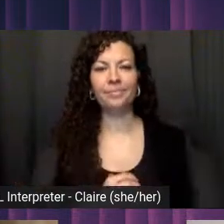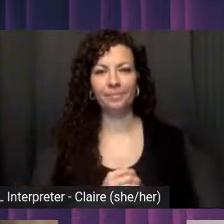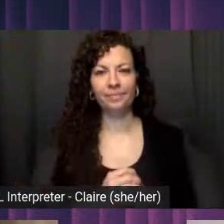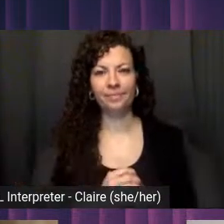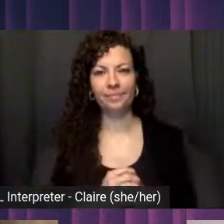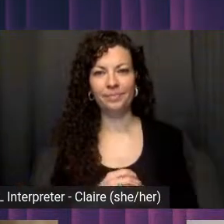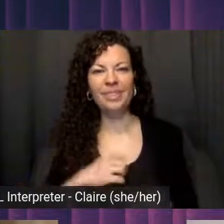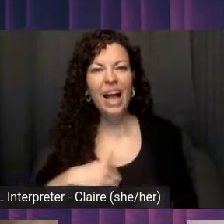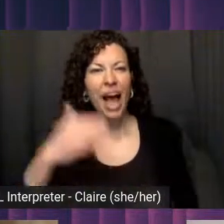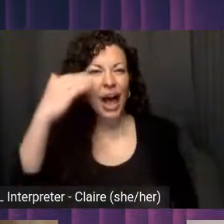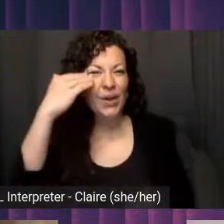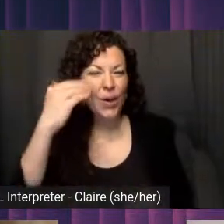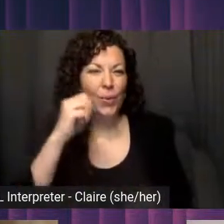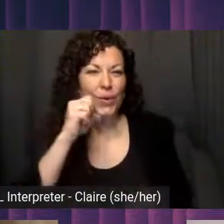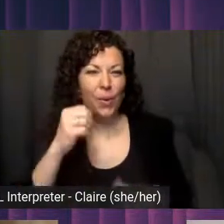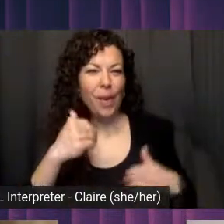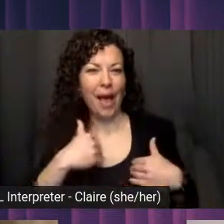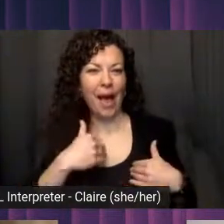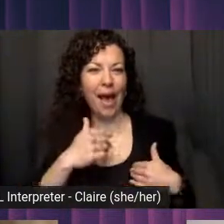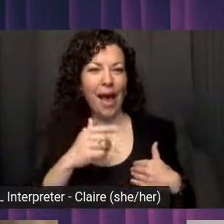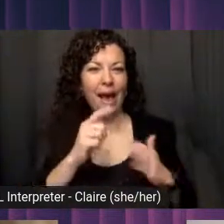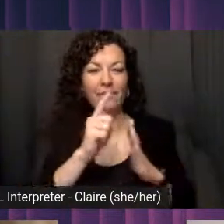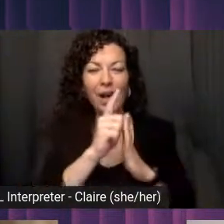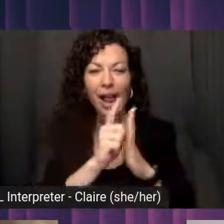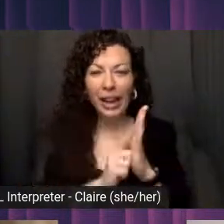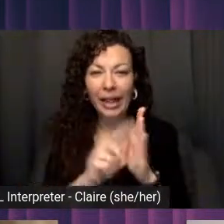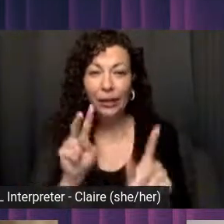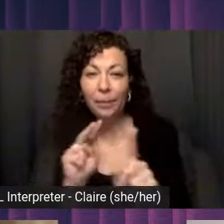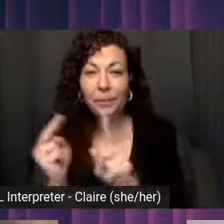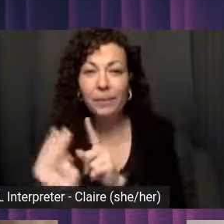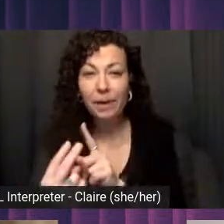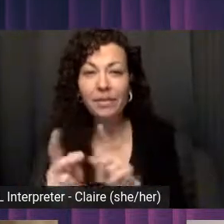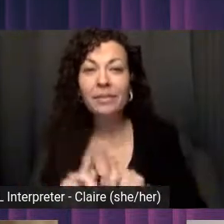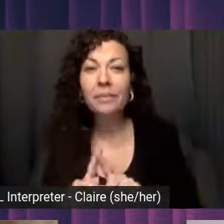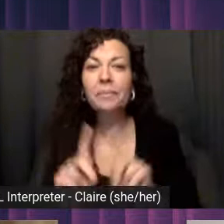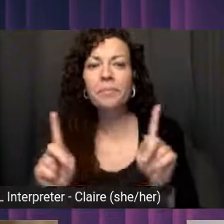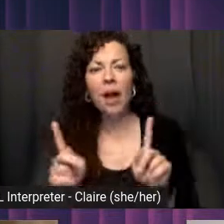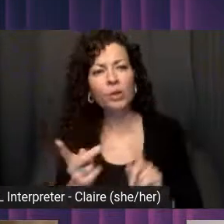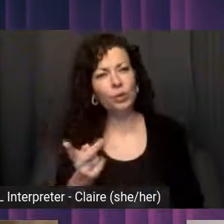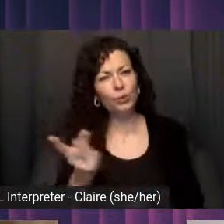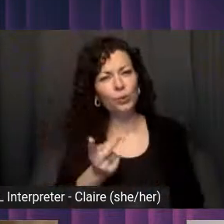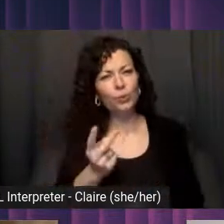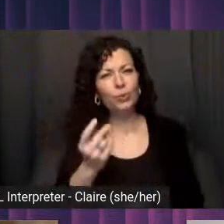legal perspective, but anything that you can bring to that is great.